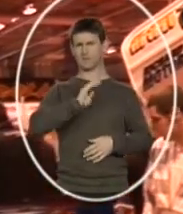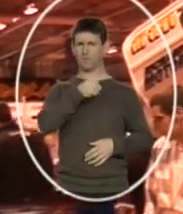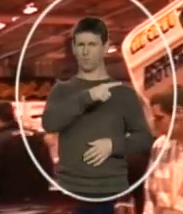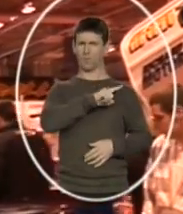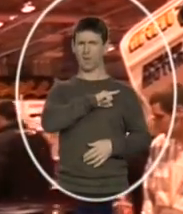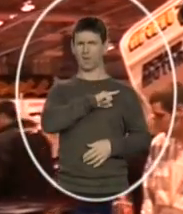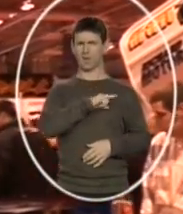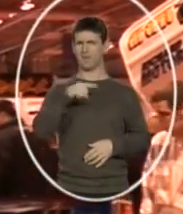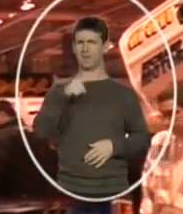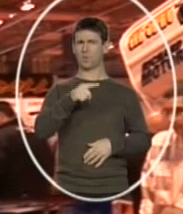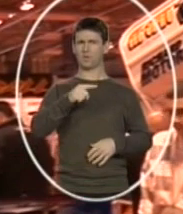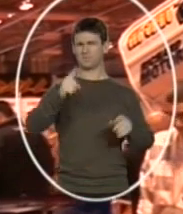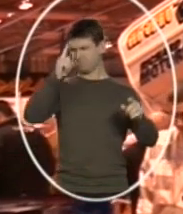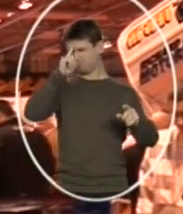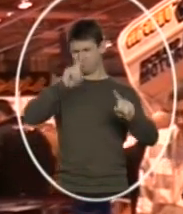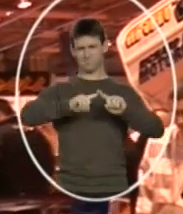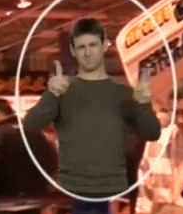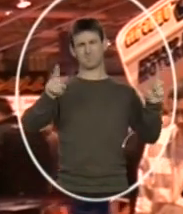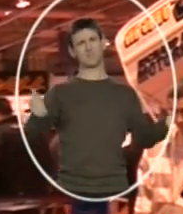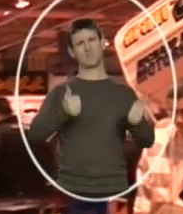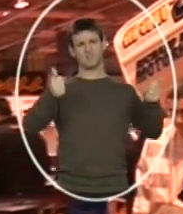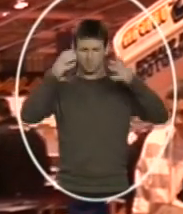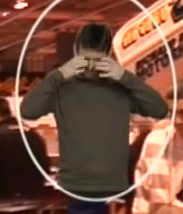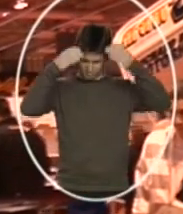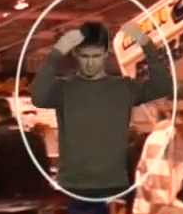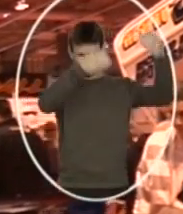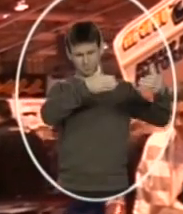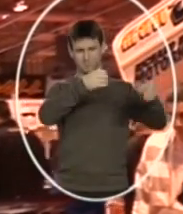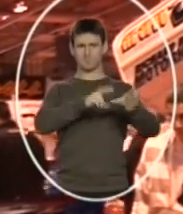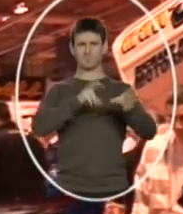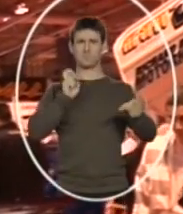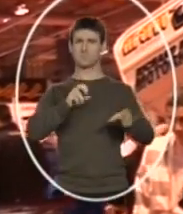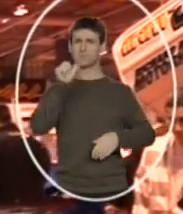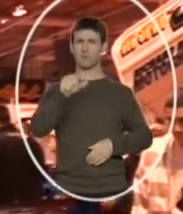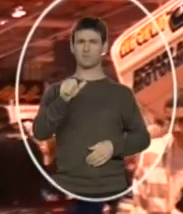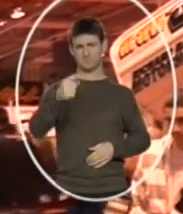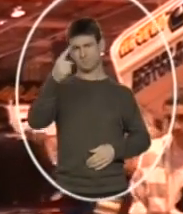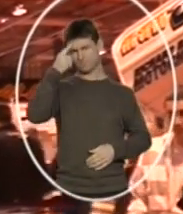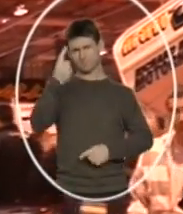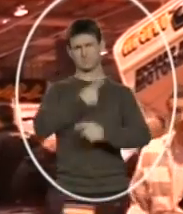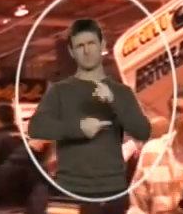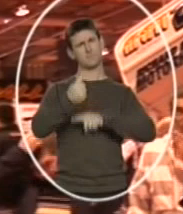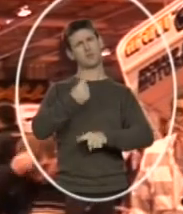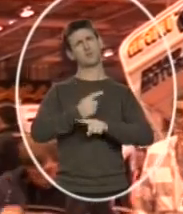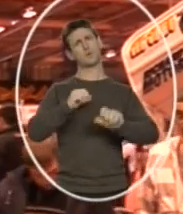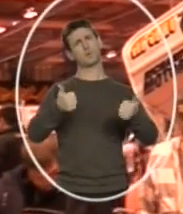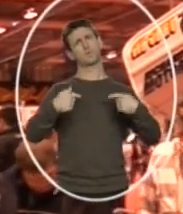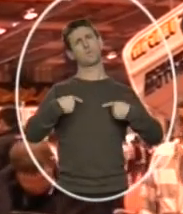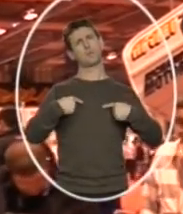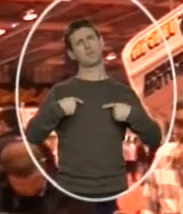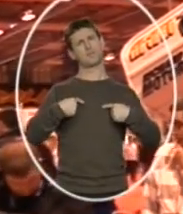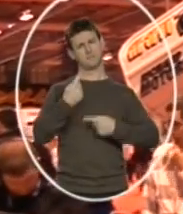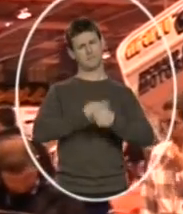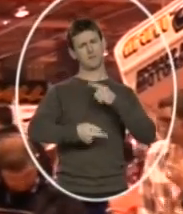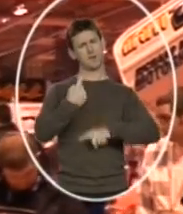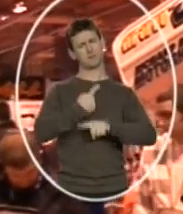you hanging up your crash helmet. Yeah, probably one of my best seasons for a long while, and at the end it were a pity